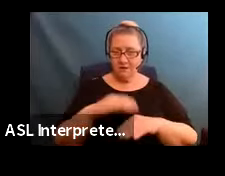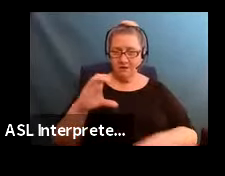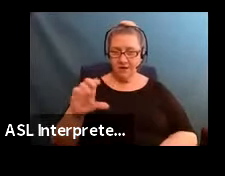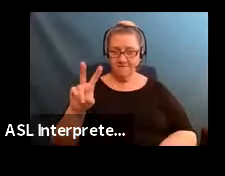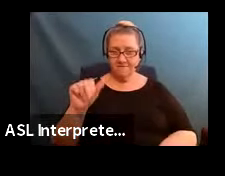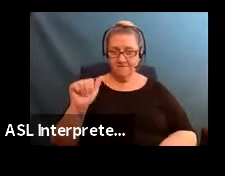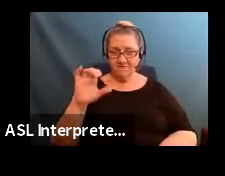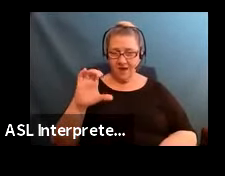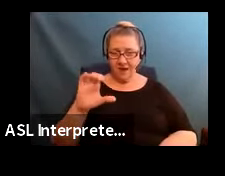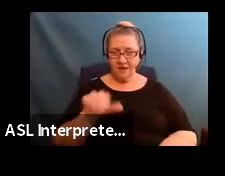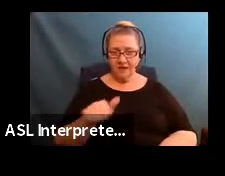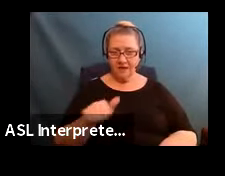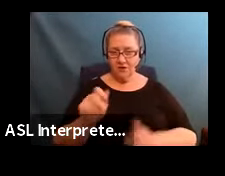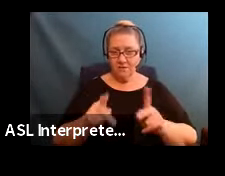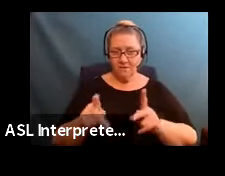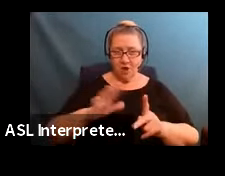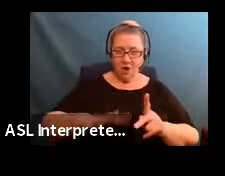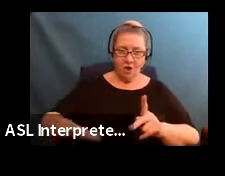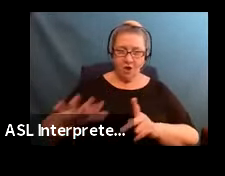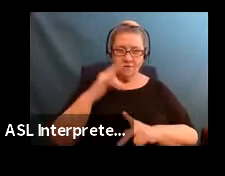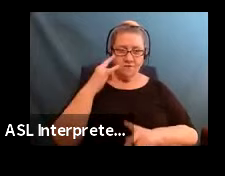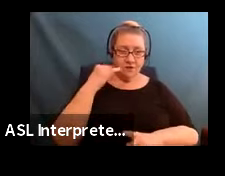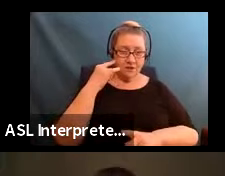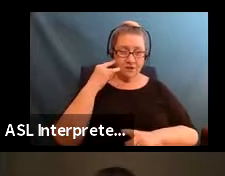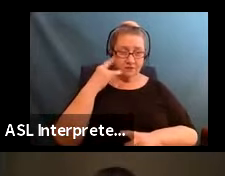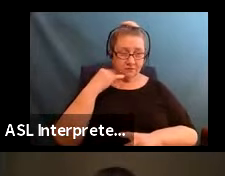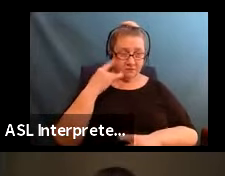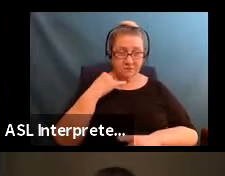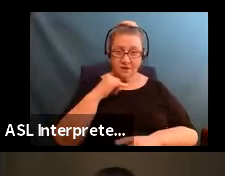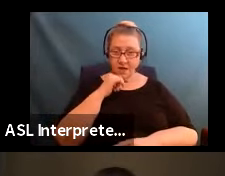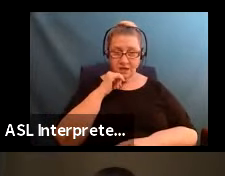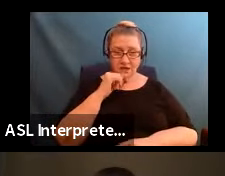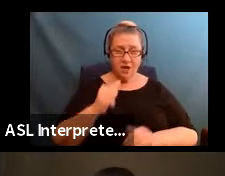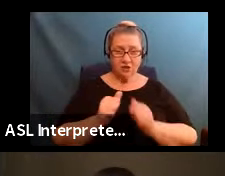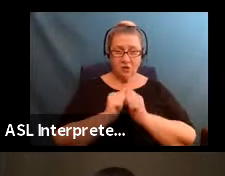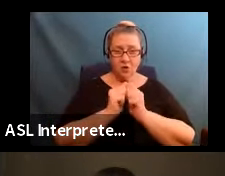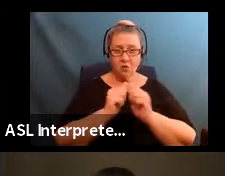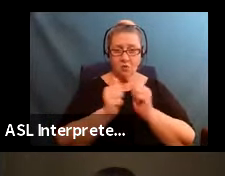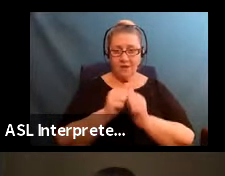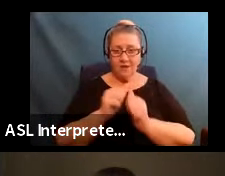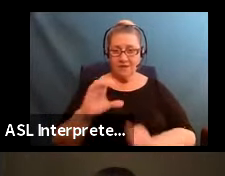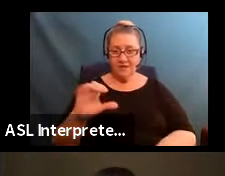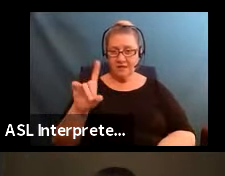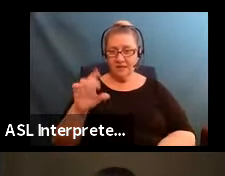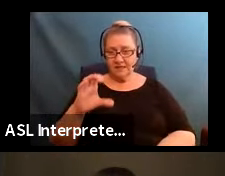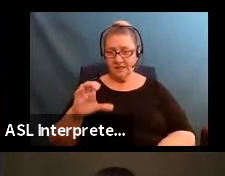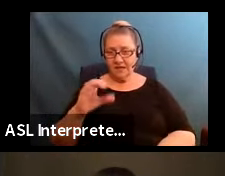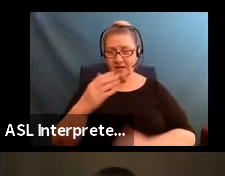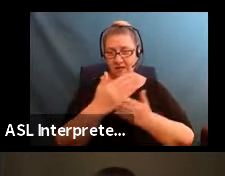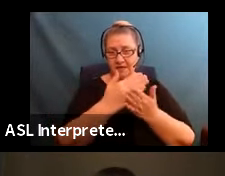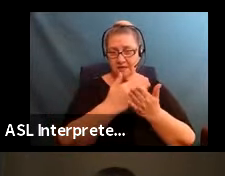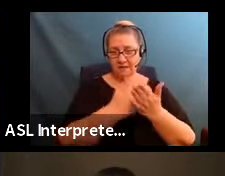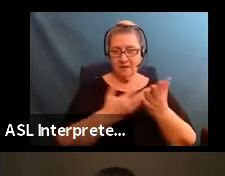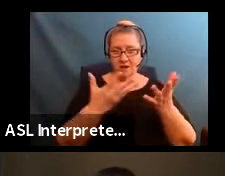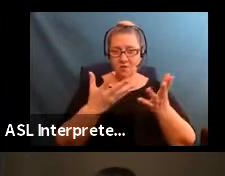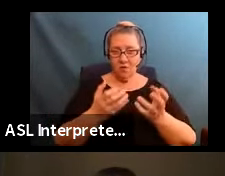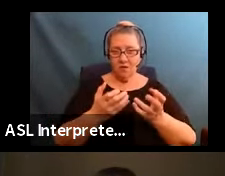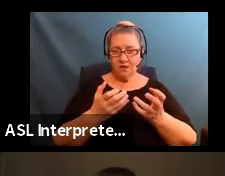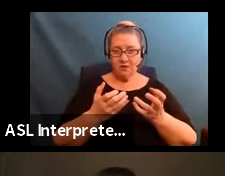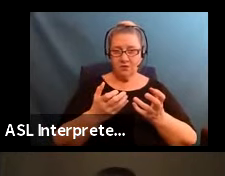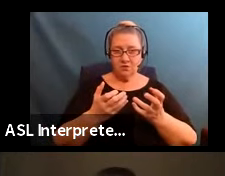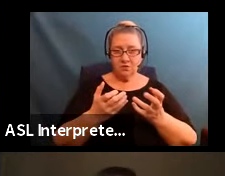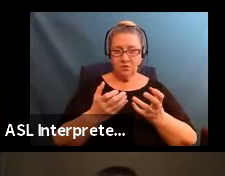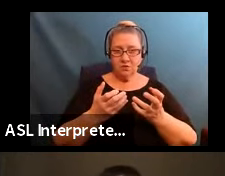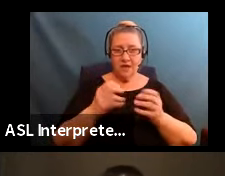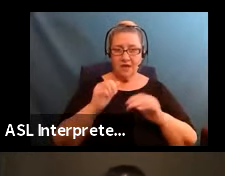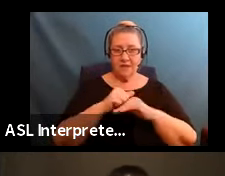lots of other folks around the state has not been to go with the CDC list. So I just want to correct, to the extent that Dr. Brooks thinks that